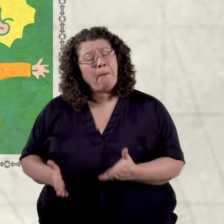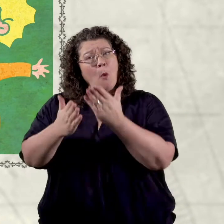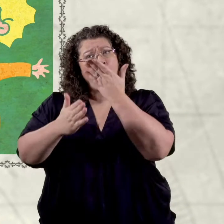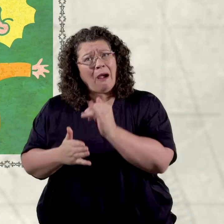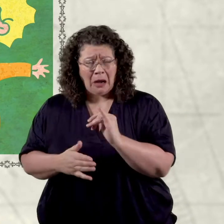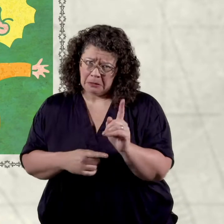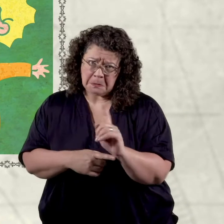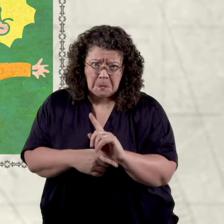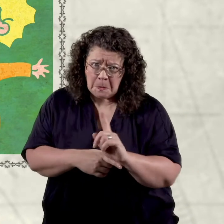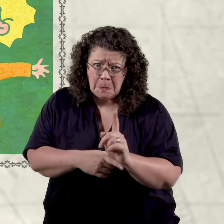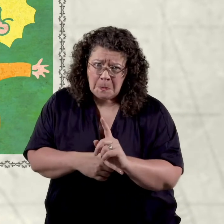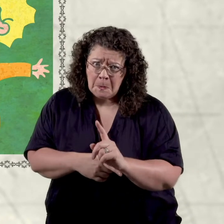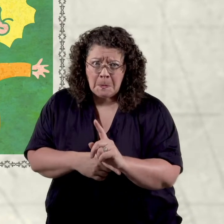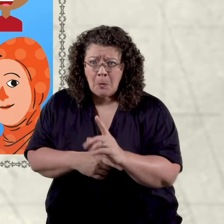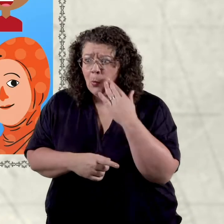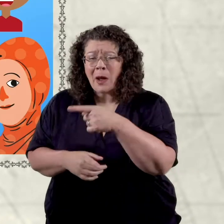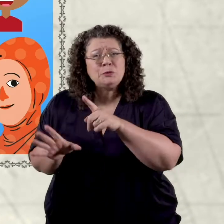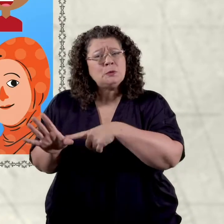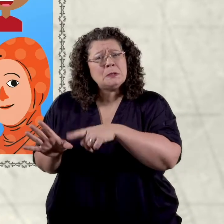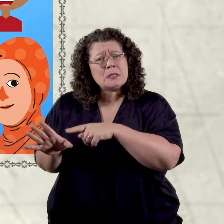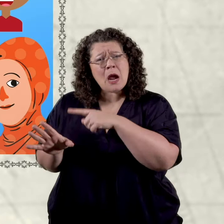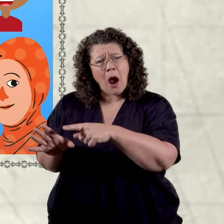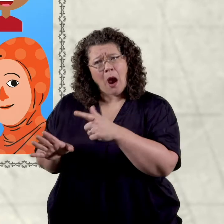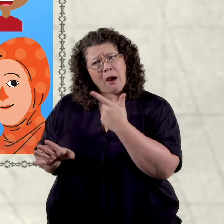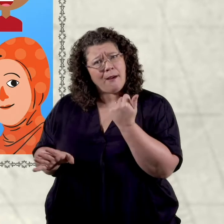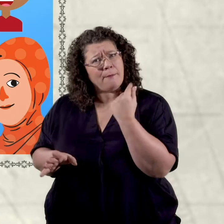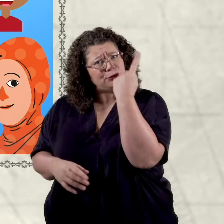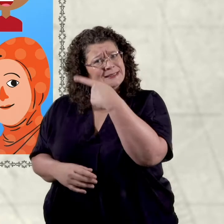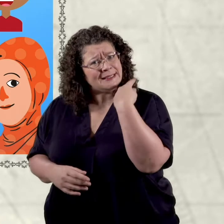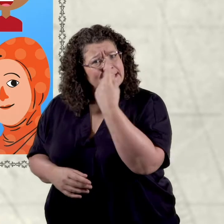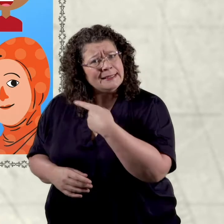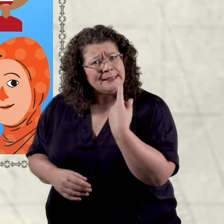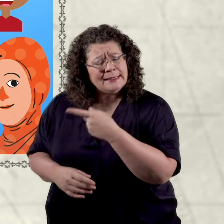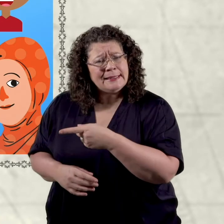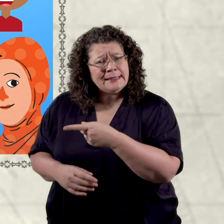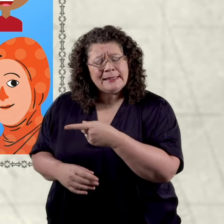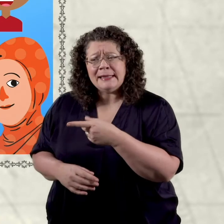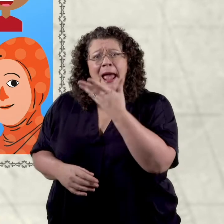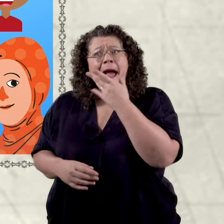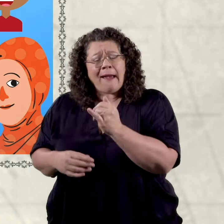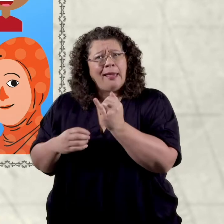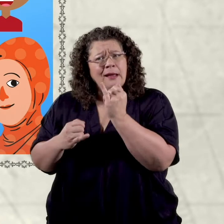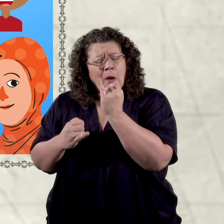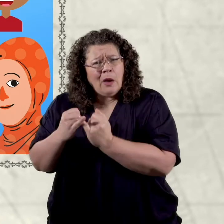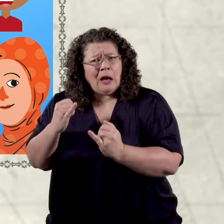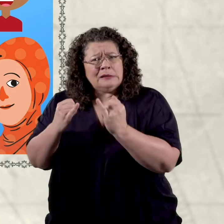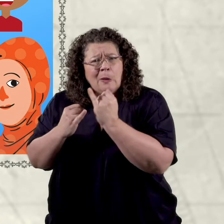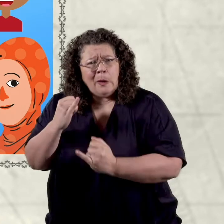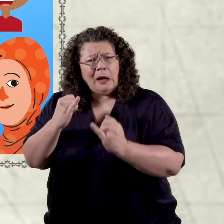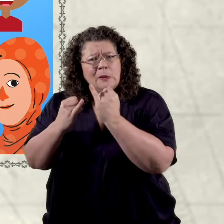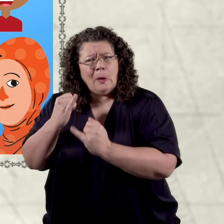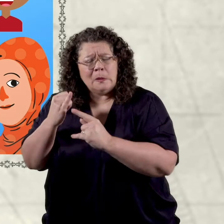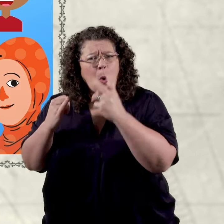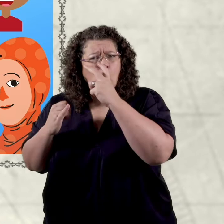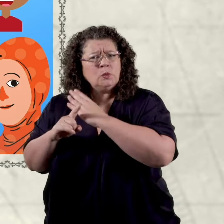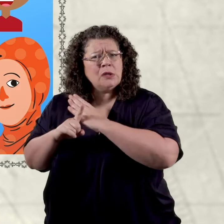Twit wasn't born ugly. She had quite a nice face when she was young. The ugliness had grown upon her year